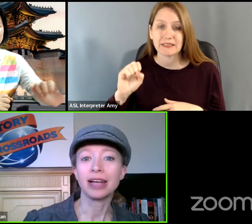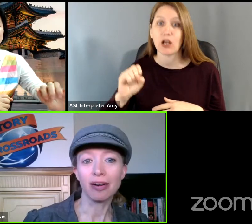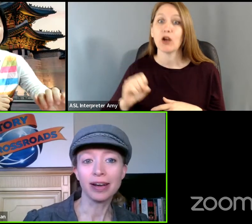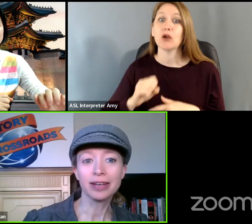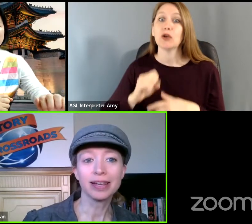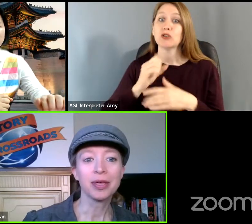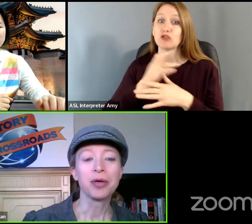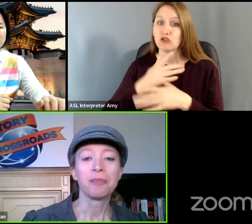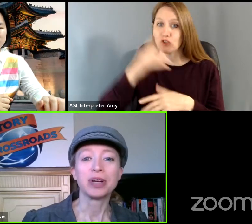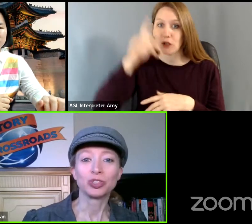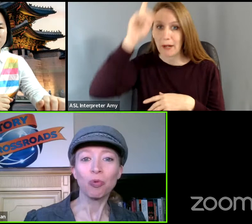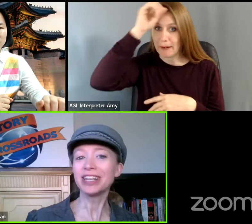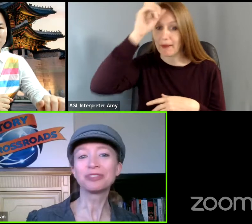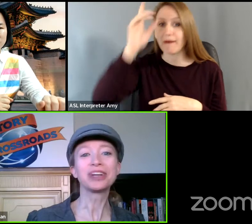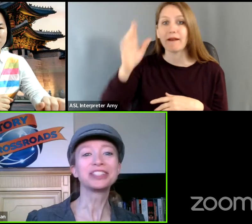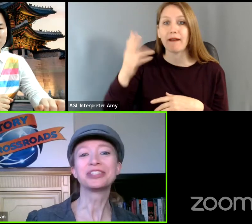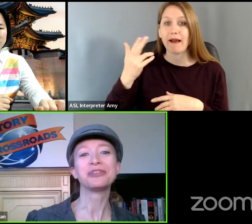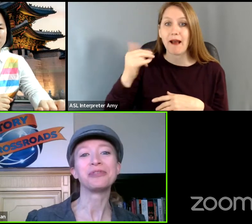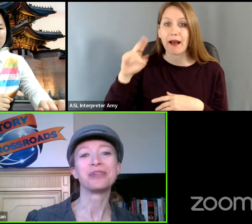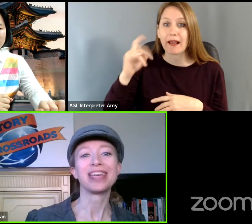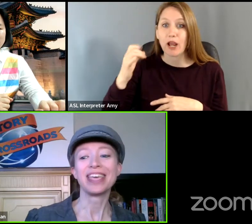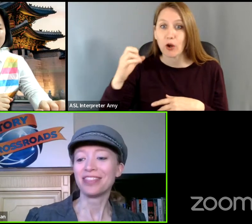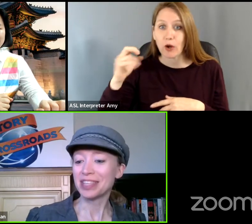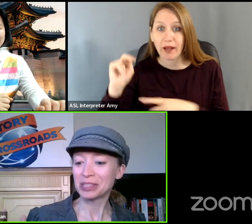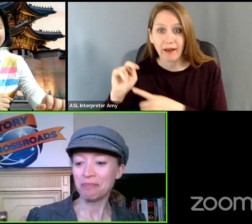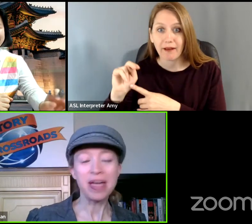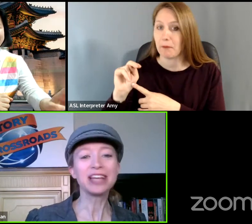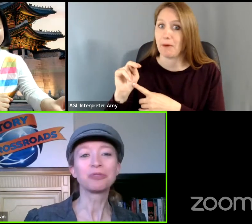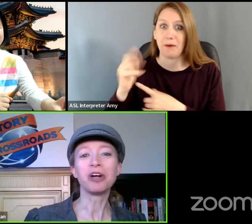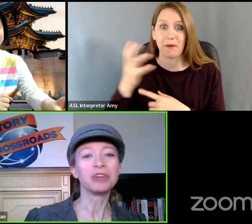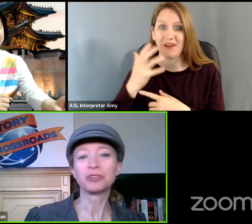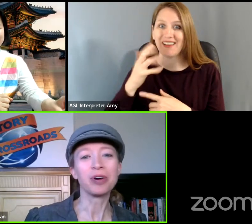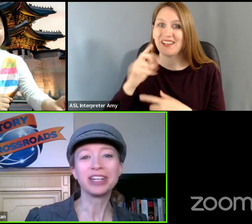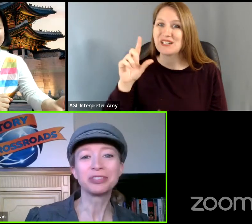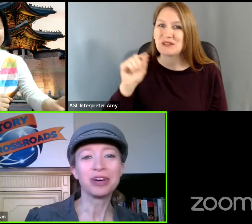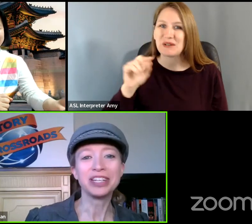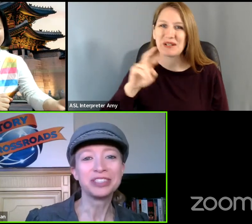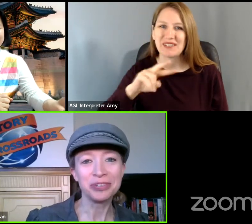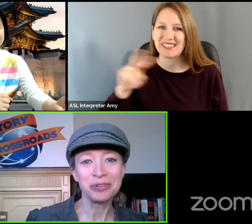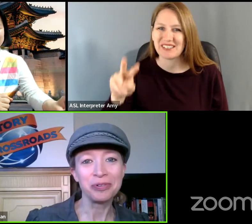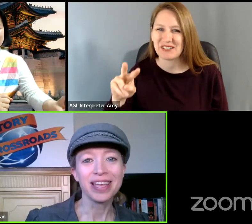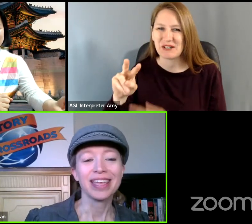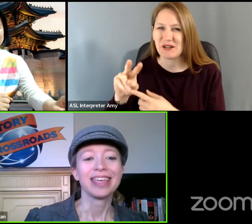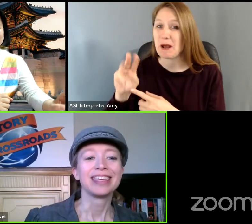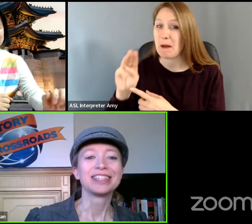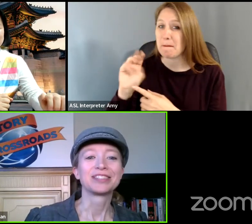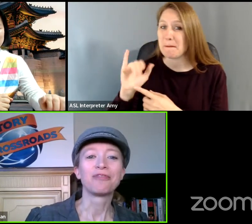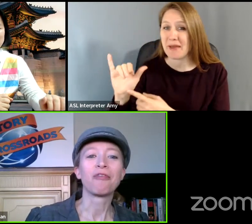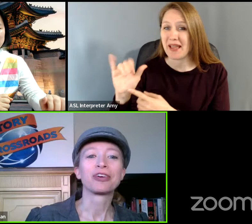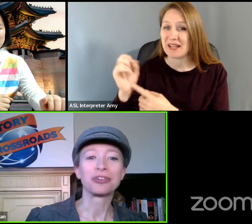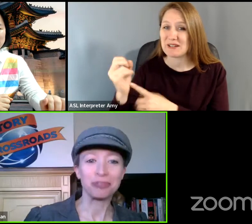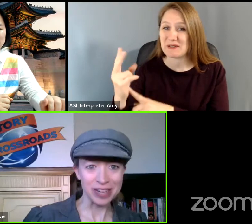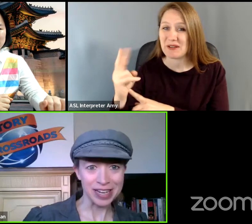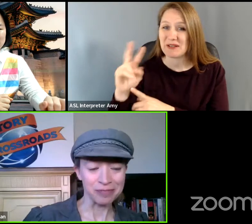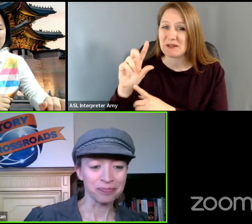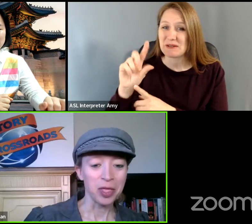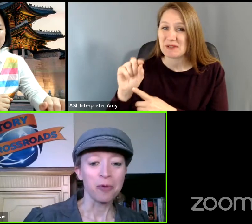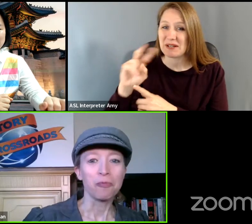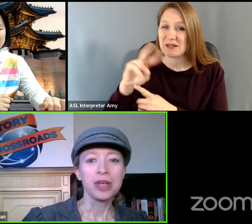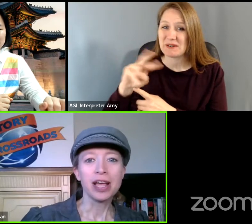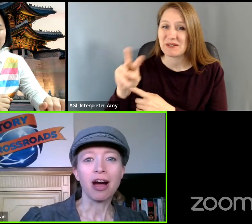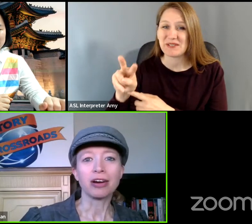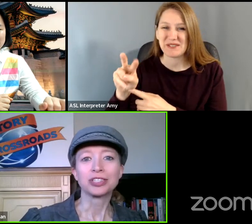and Hungarian. But 2022, this May 12th of 2022, is for